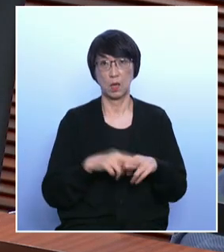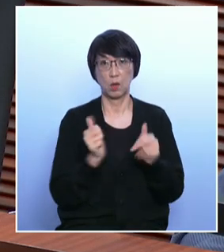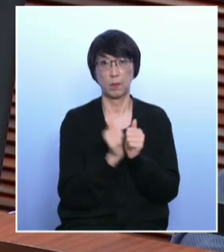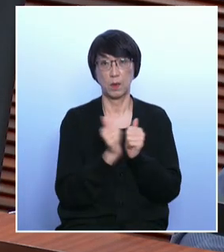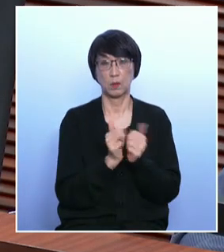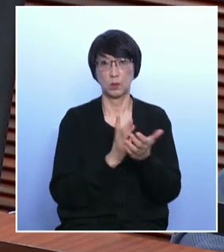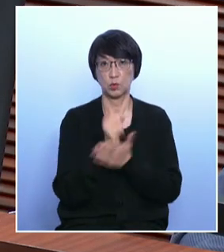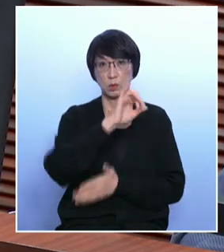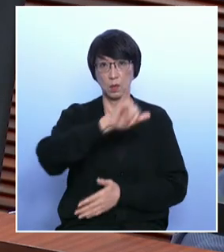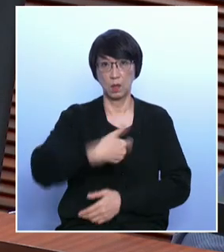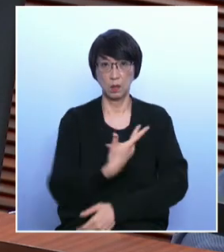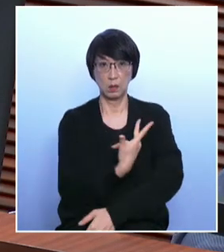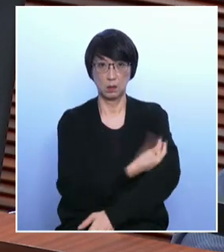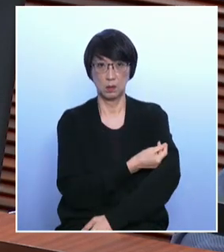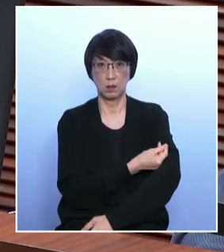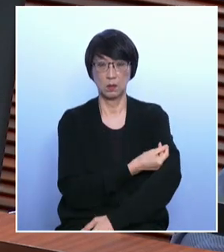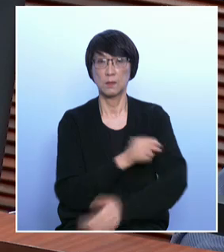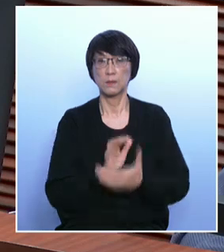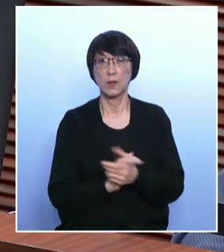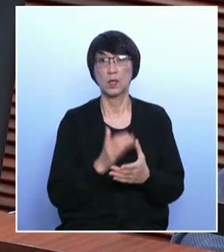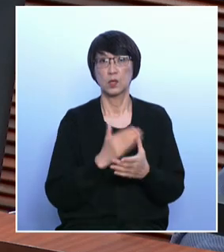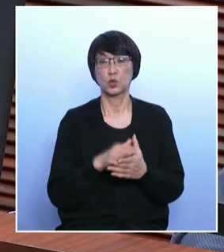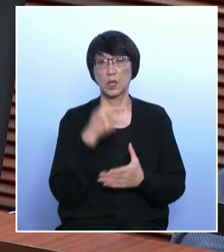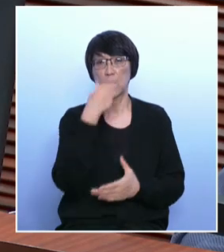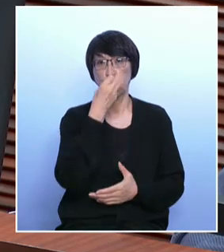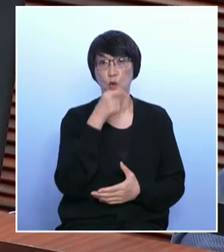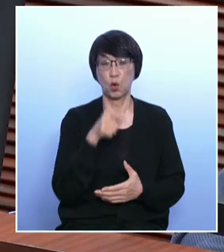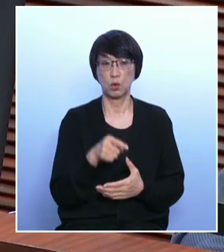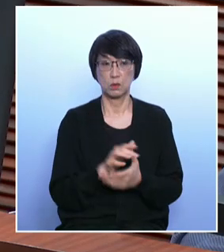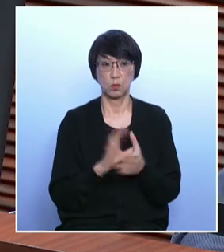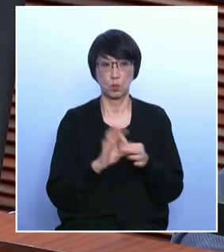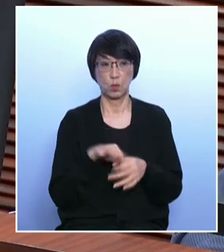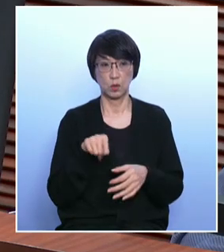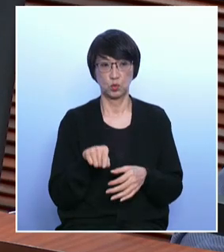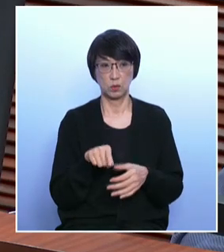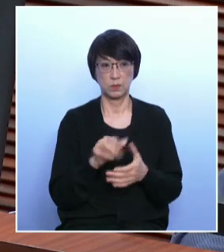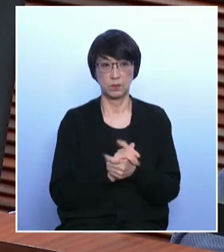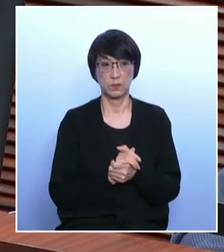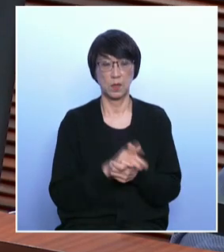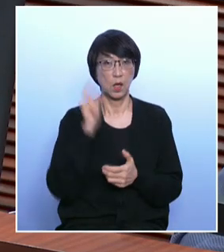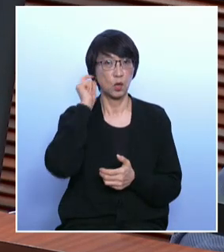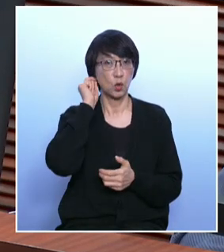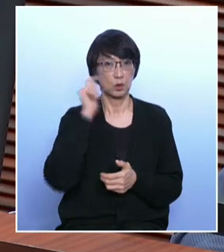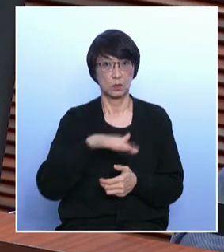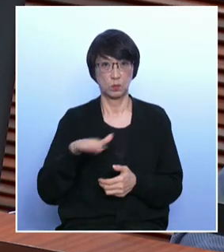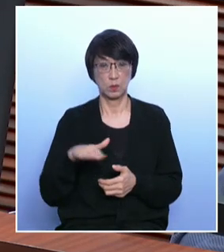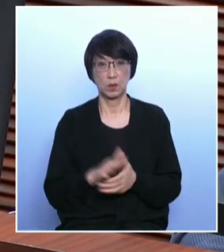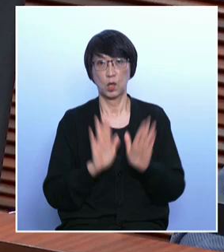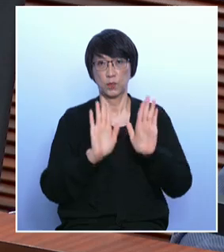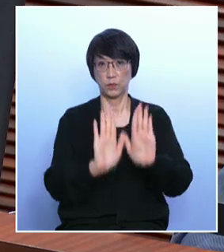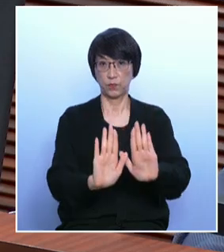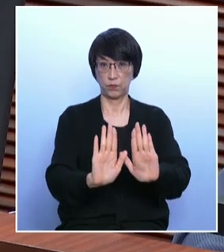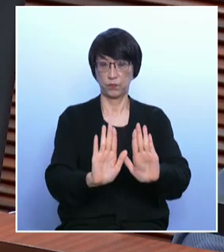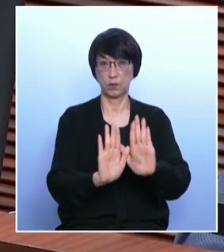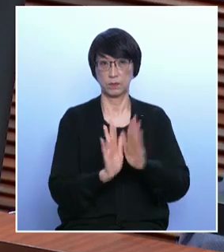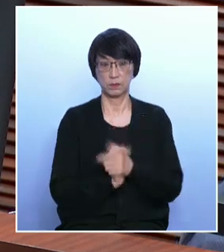like Professor Chevin Kwong said, there are many people from the mainland who come to Hong Kong to get the